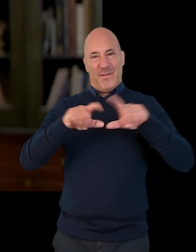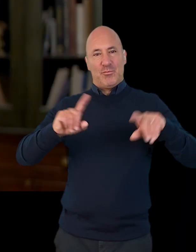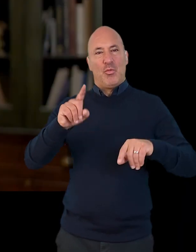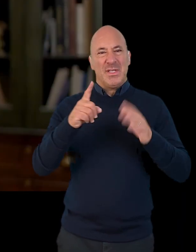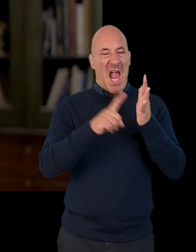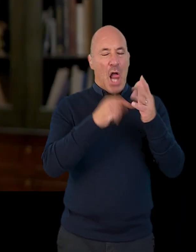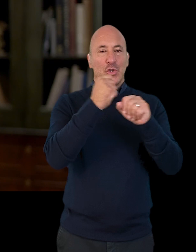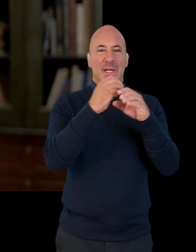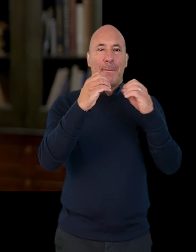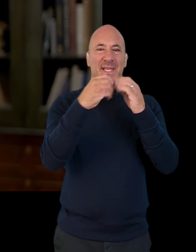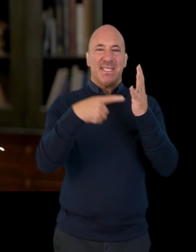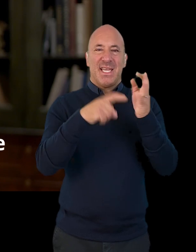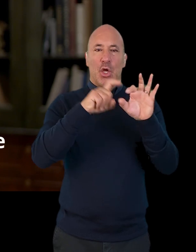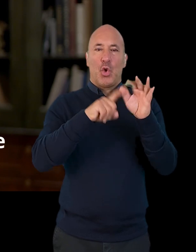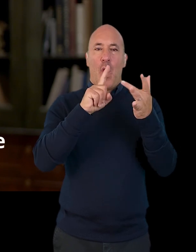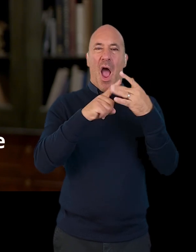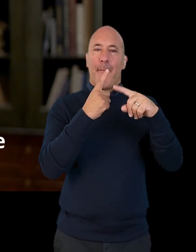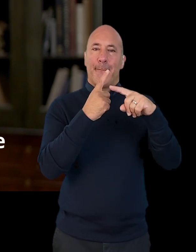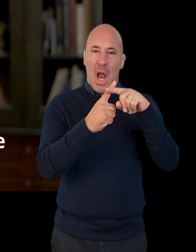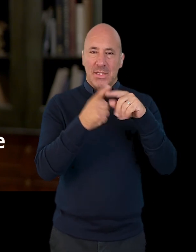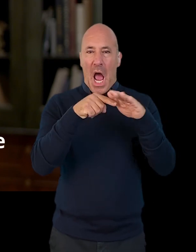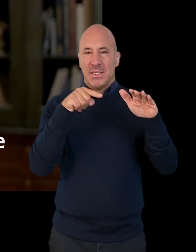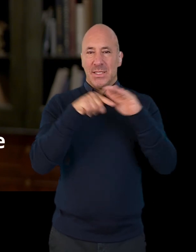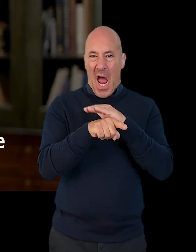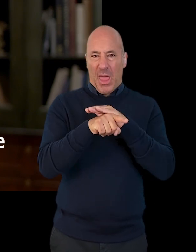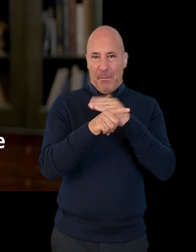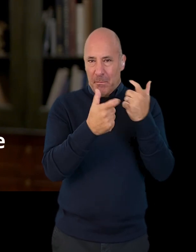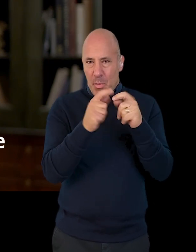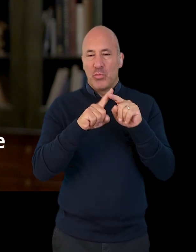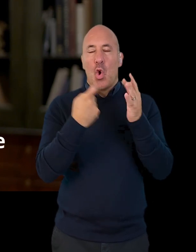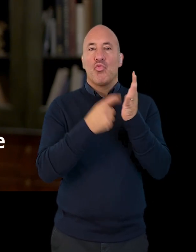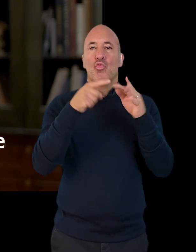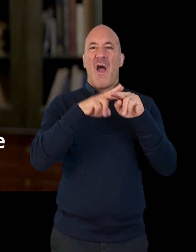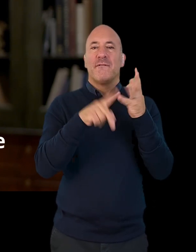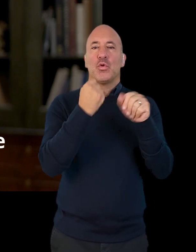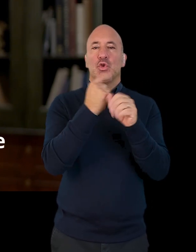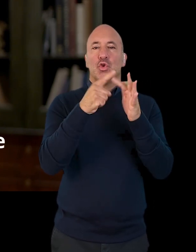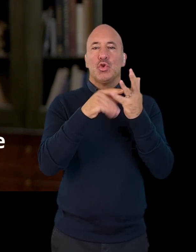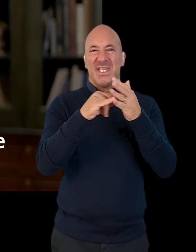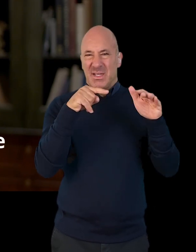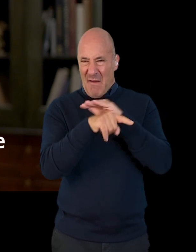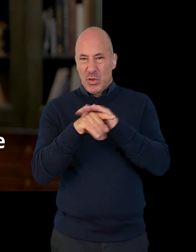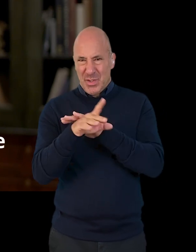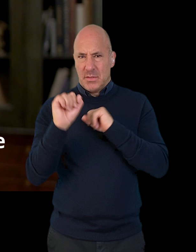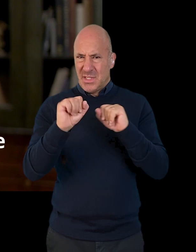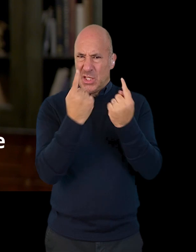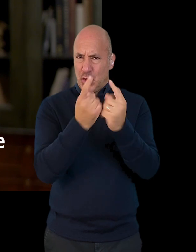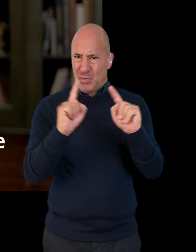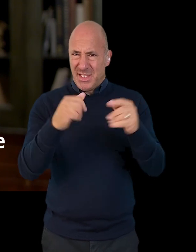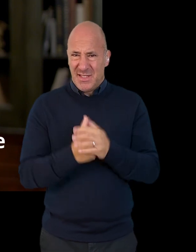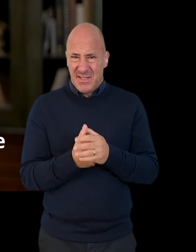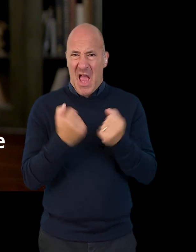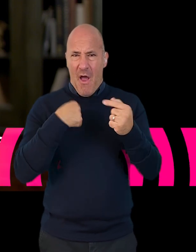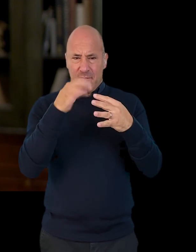We're going to be talking about issues for LGBTQI plus asylum seekers and refugees. So there's a few terms that we